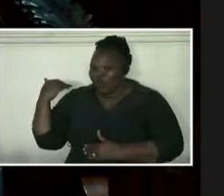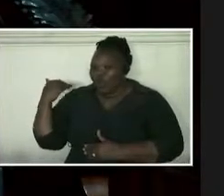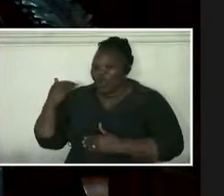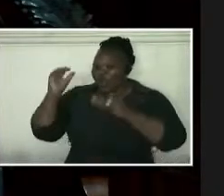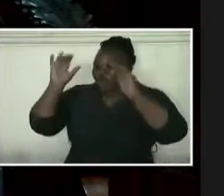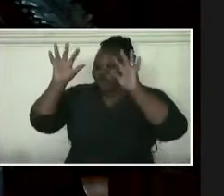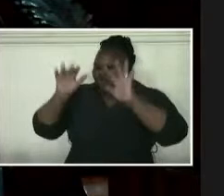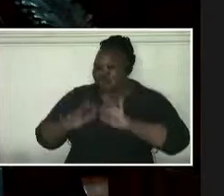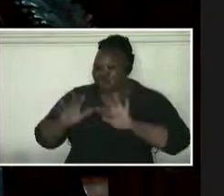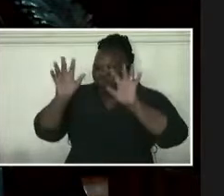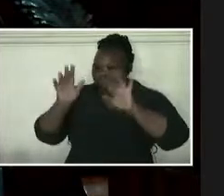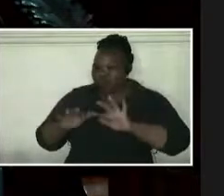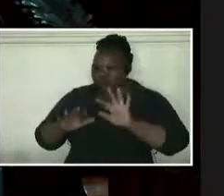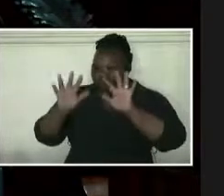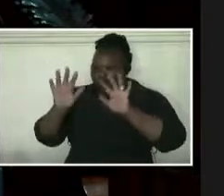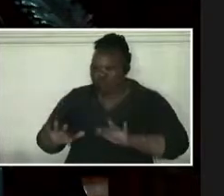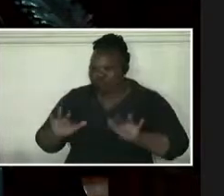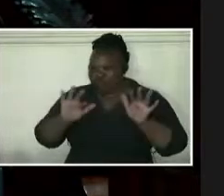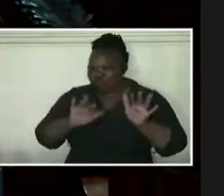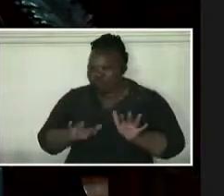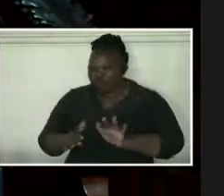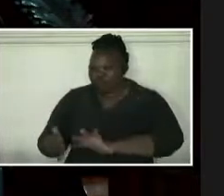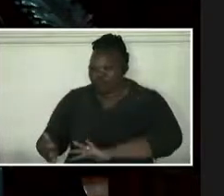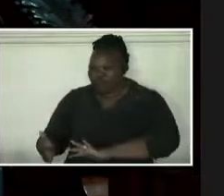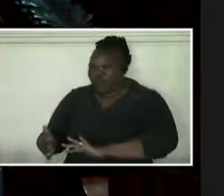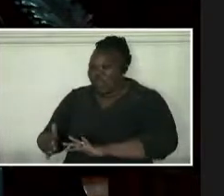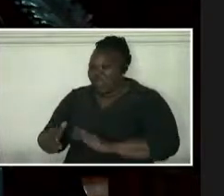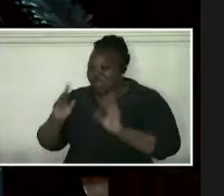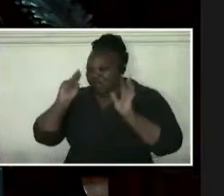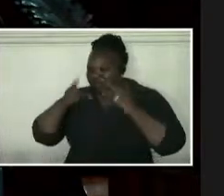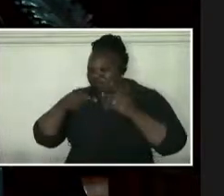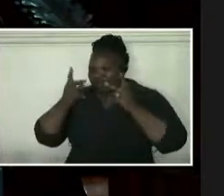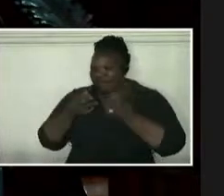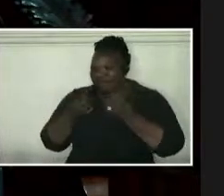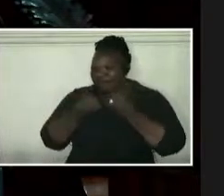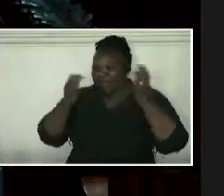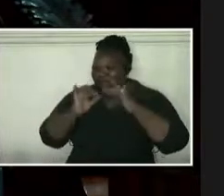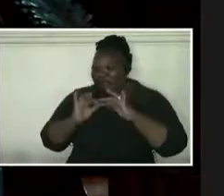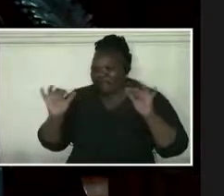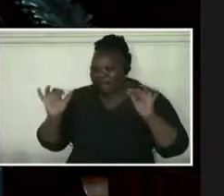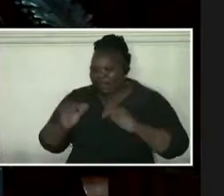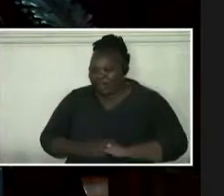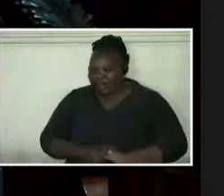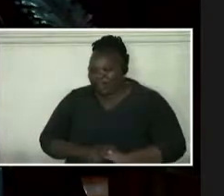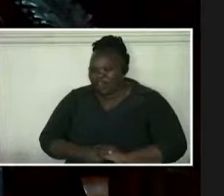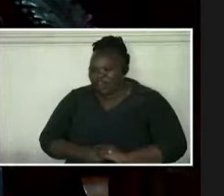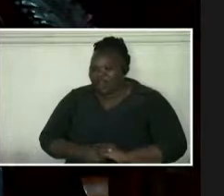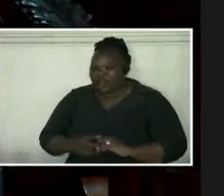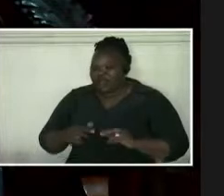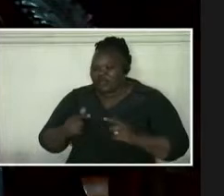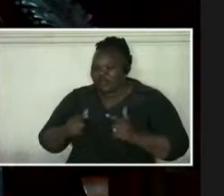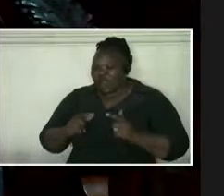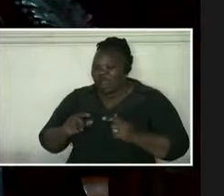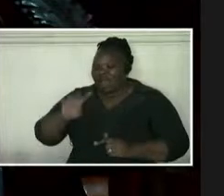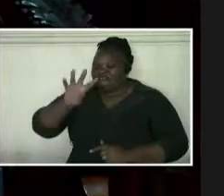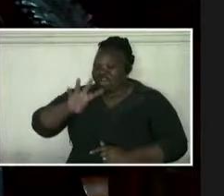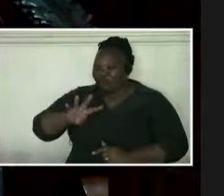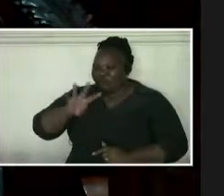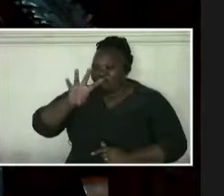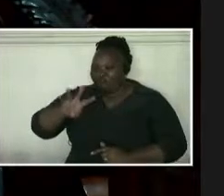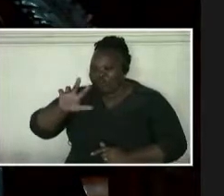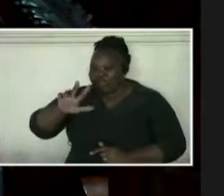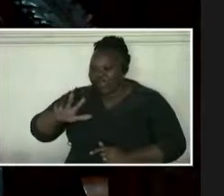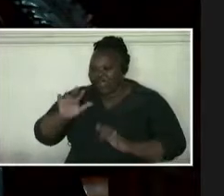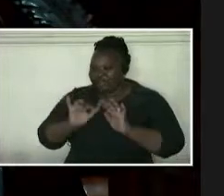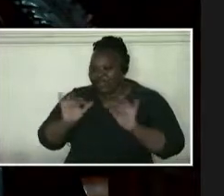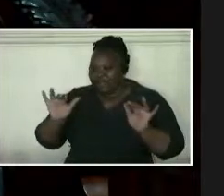floods that ever hit this province or this country for that matter this france took the lives of at least 448 people with